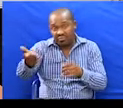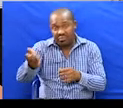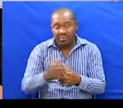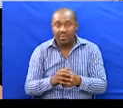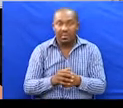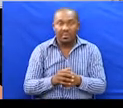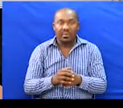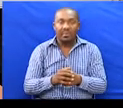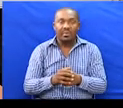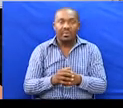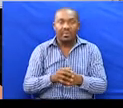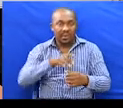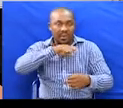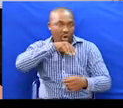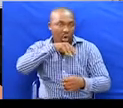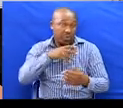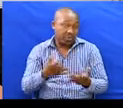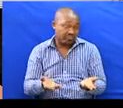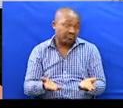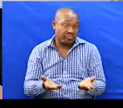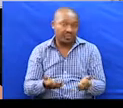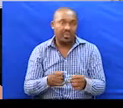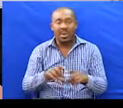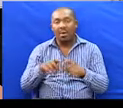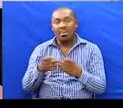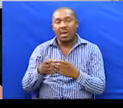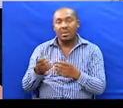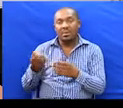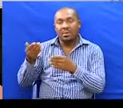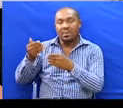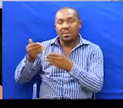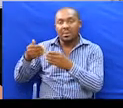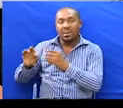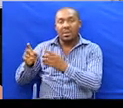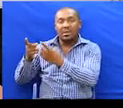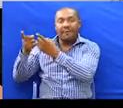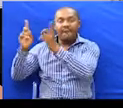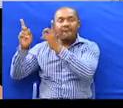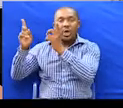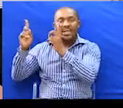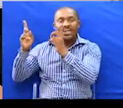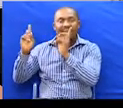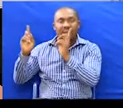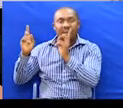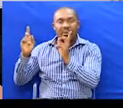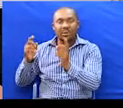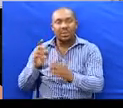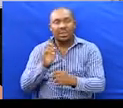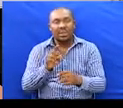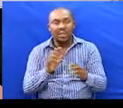But also, even in the wild, in the forest, there are